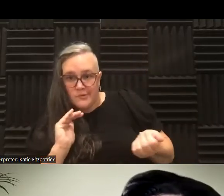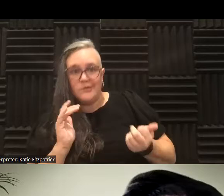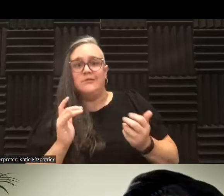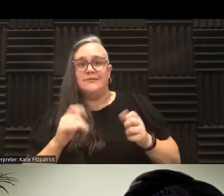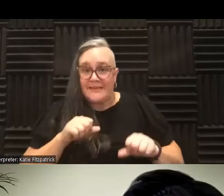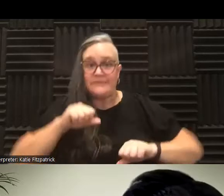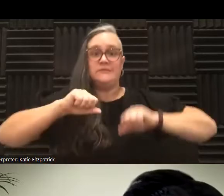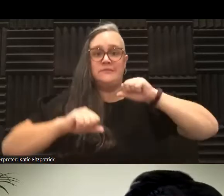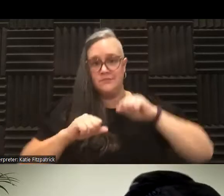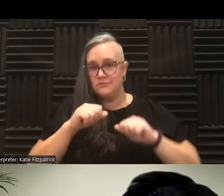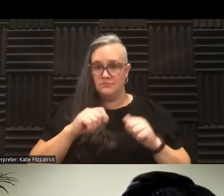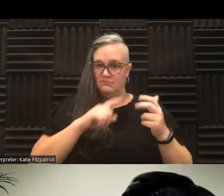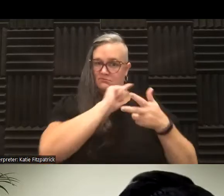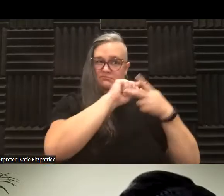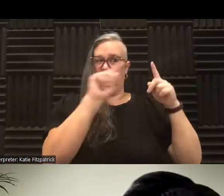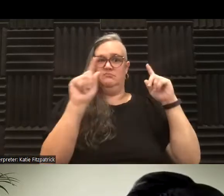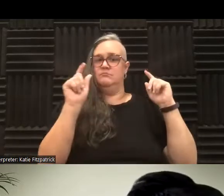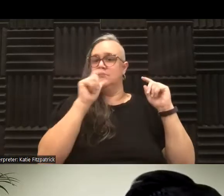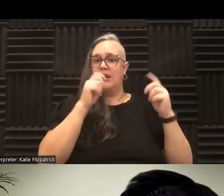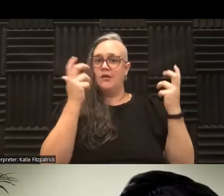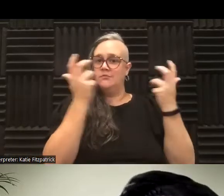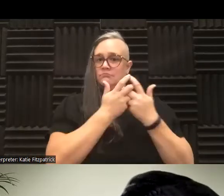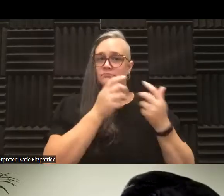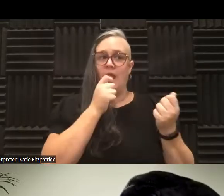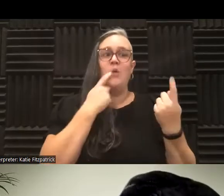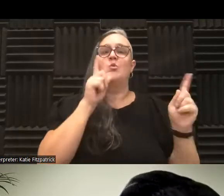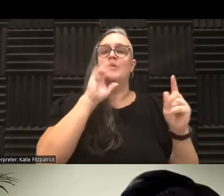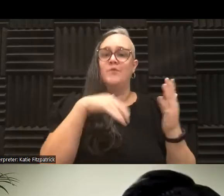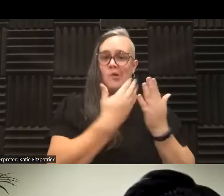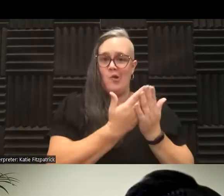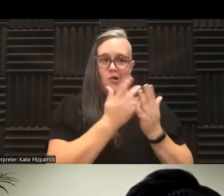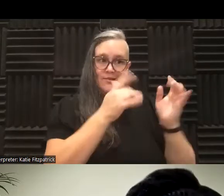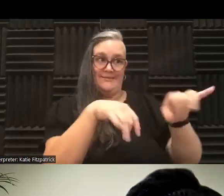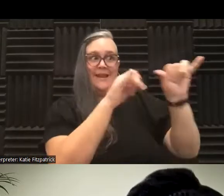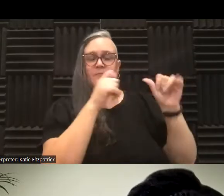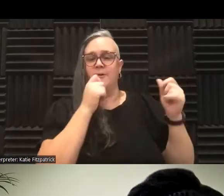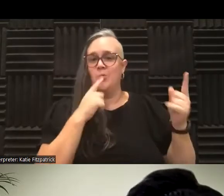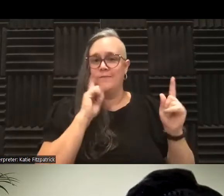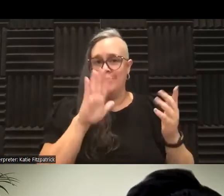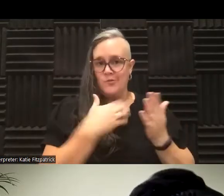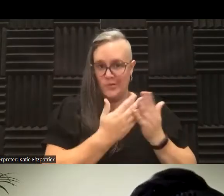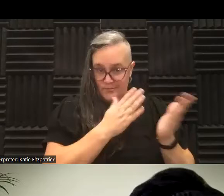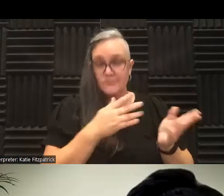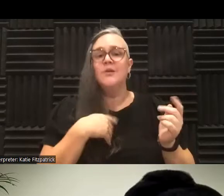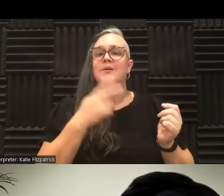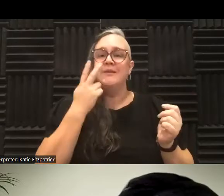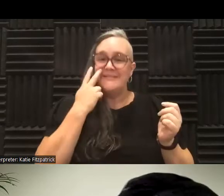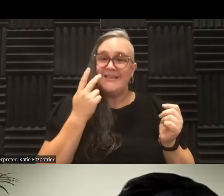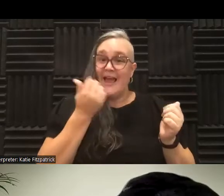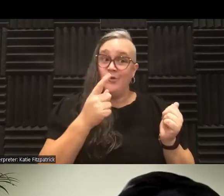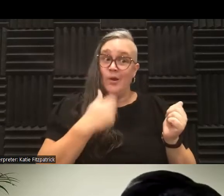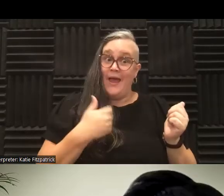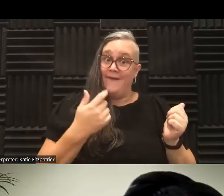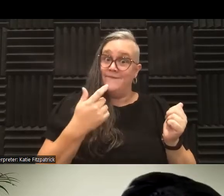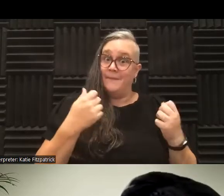shorter than maybe this bicycle will accommodate. So we see that everyone does have a